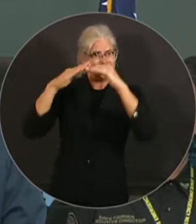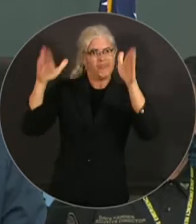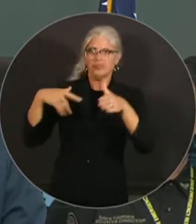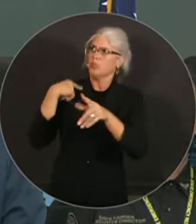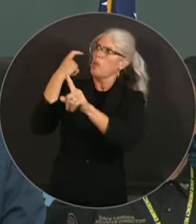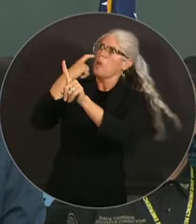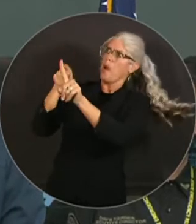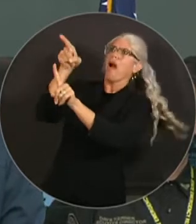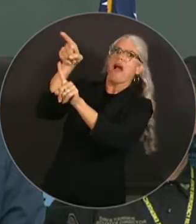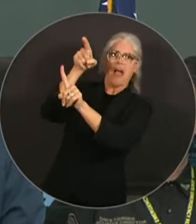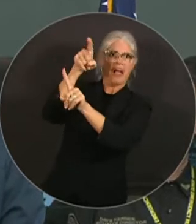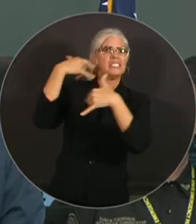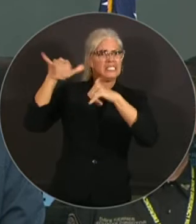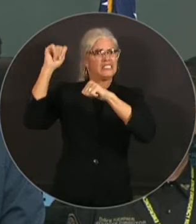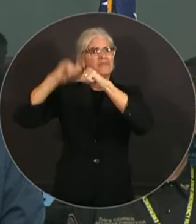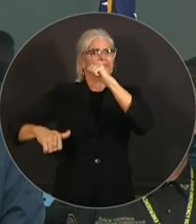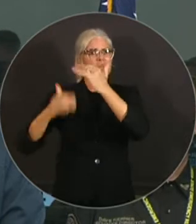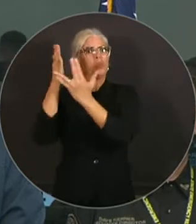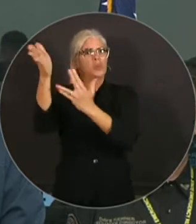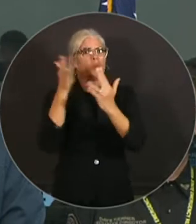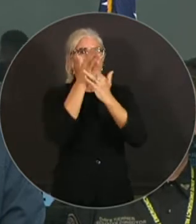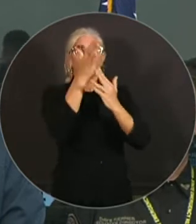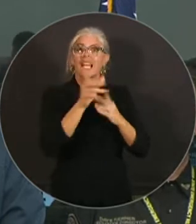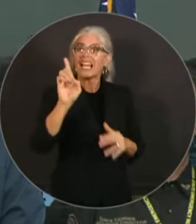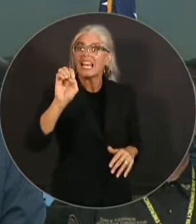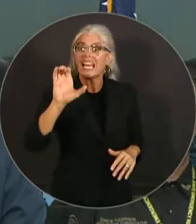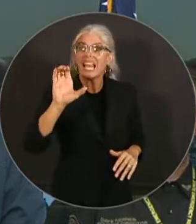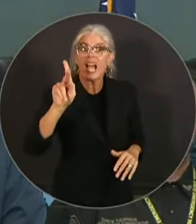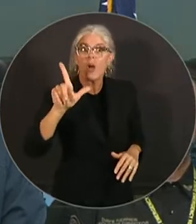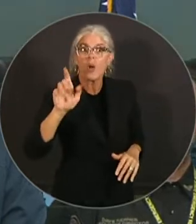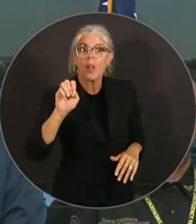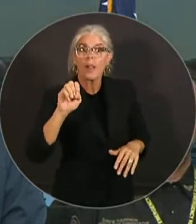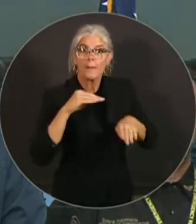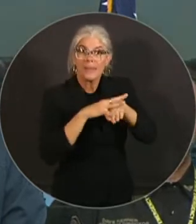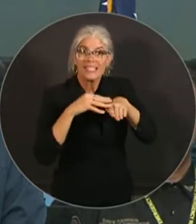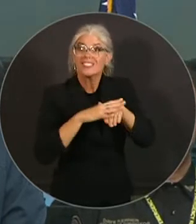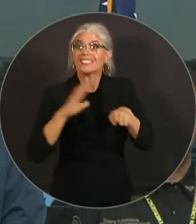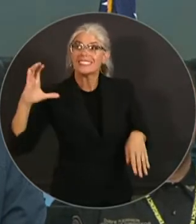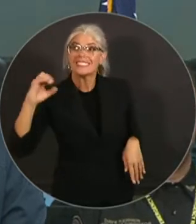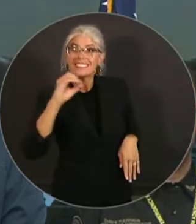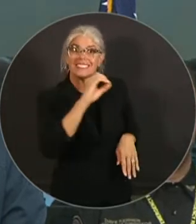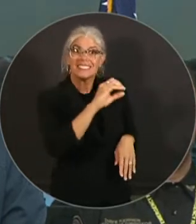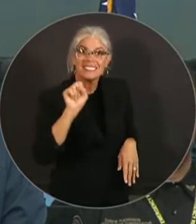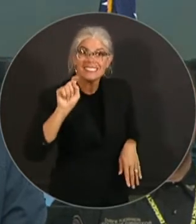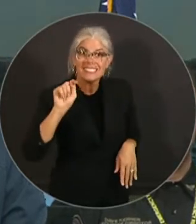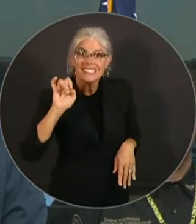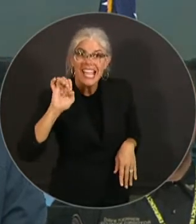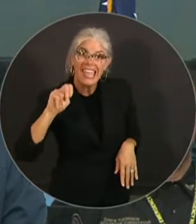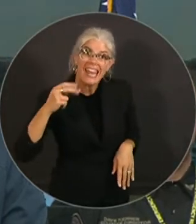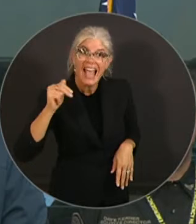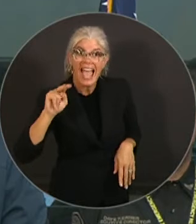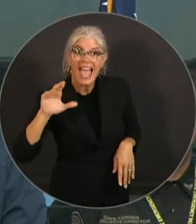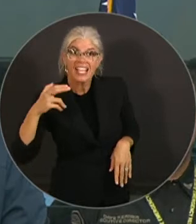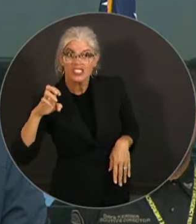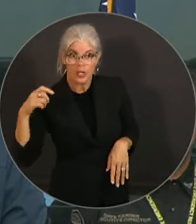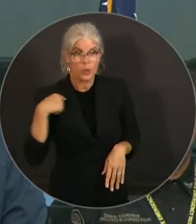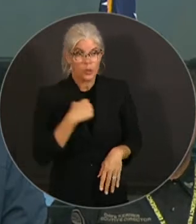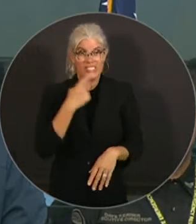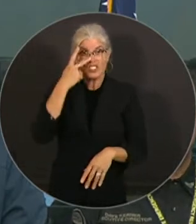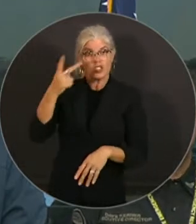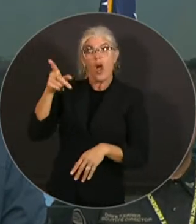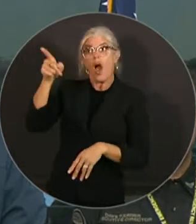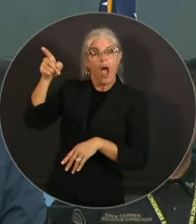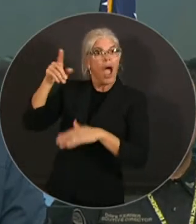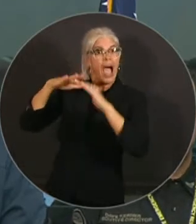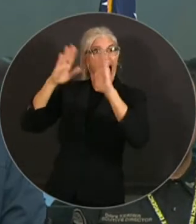in Deacle Beach, in Steinhatchee, where we saw the circular pillars, reinforced concrete, 20 feet in the